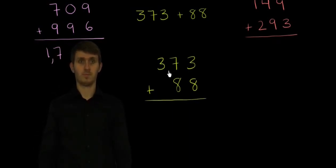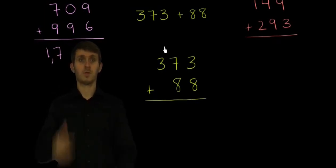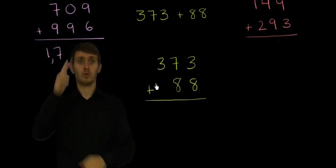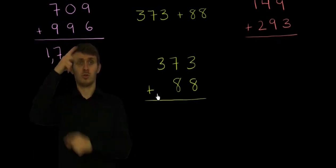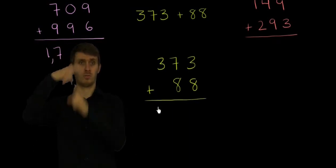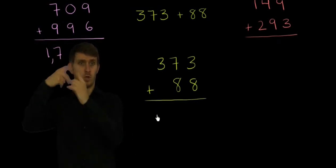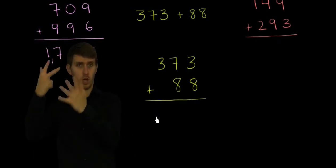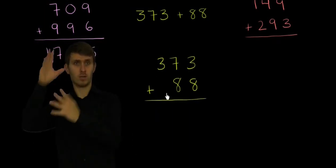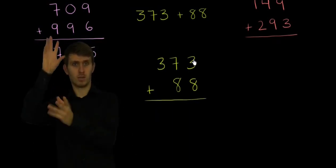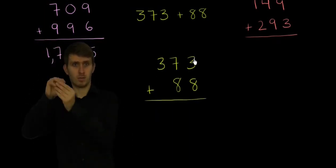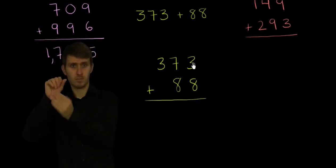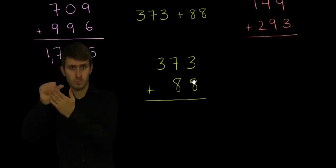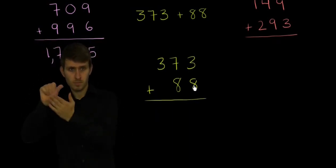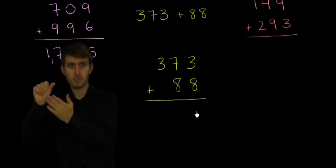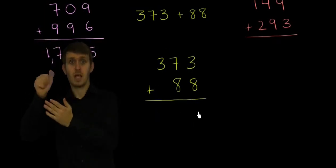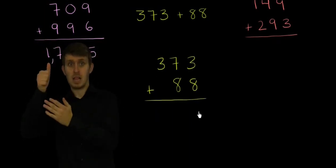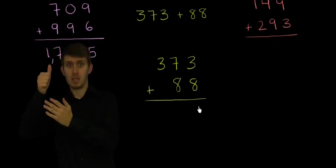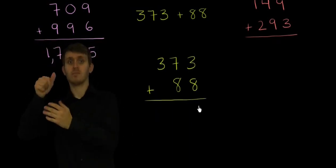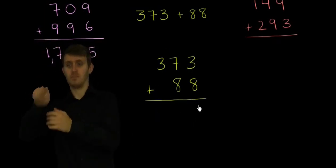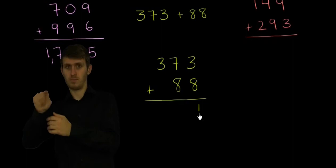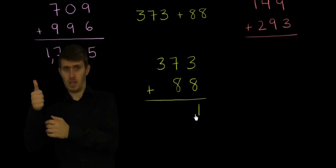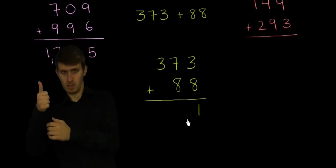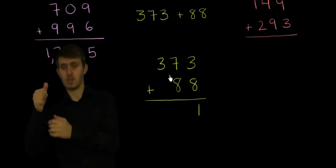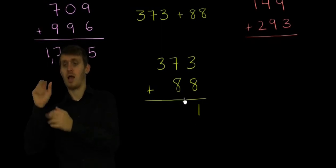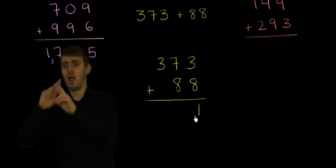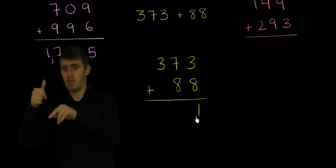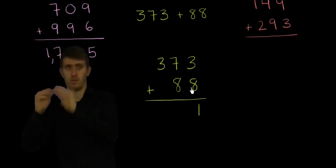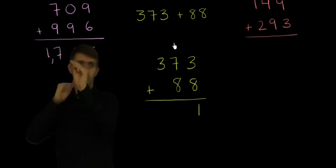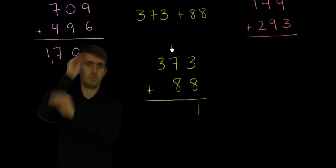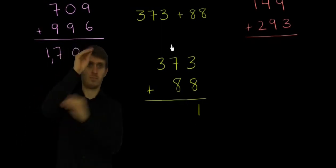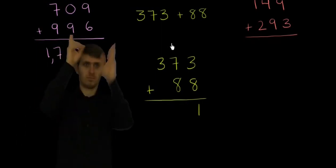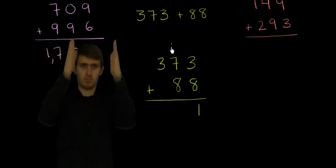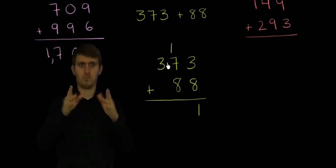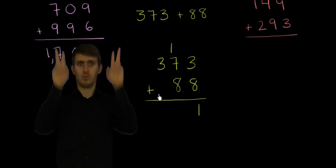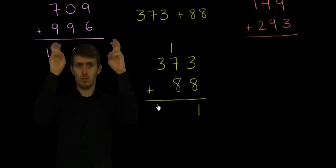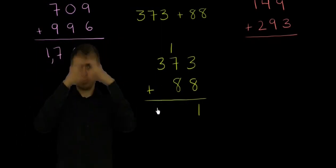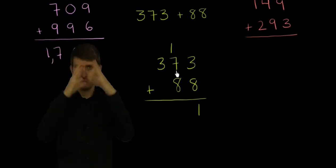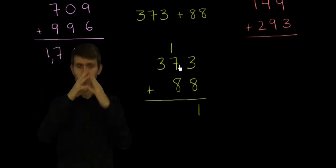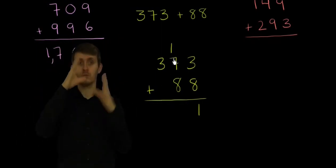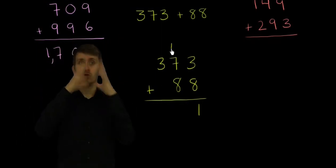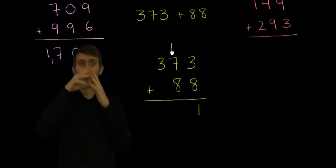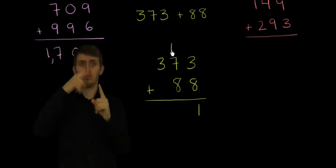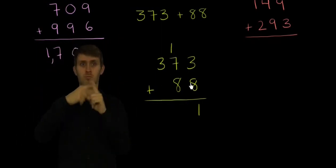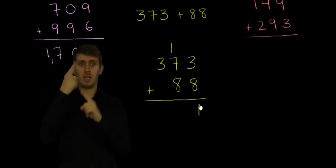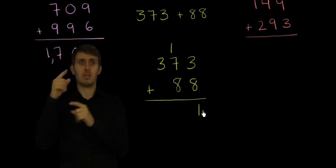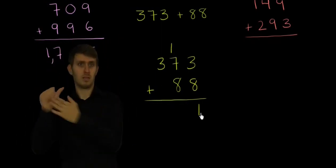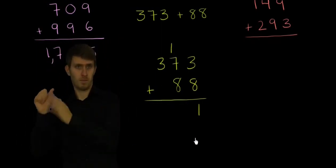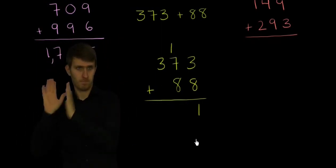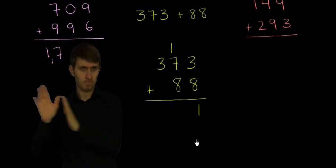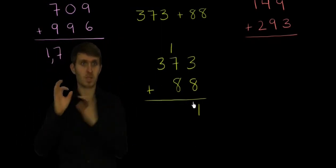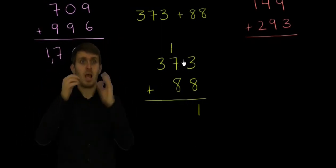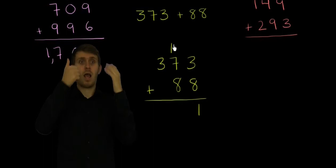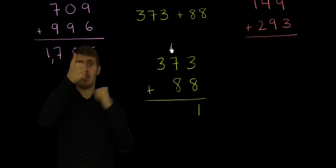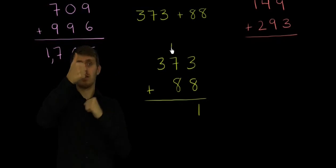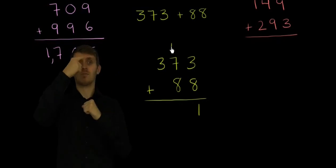appropriate place values. So 3 plus 8 is 11. The one in the ones place, the one in the tens place. 10 plus 1